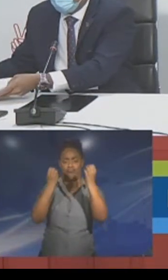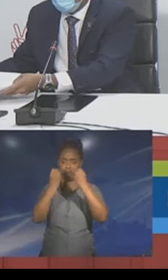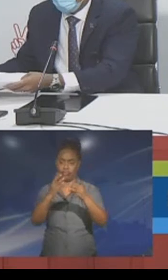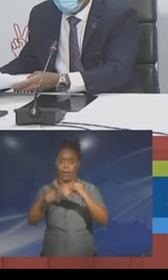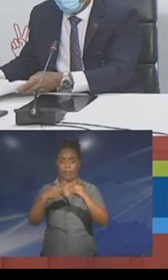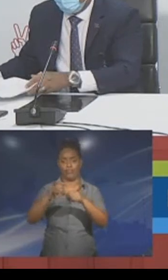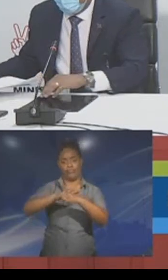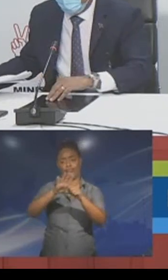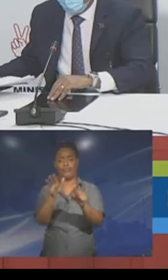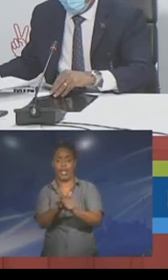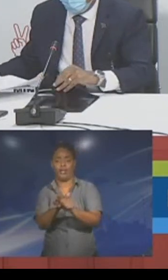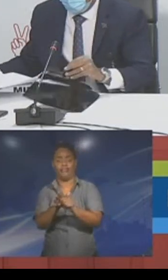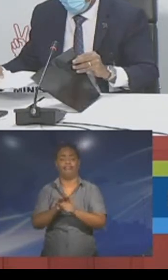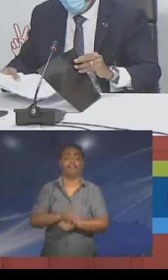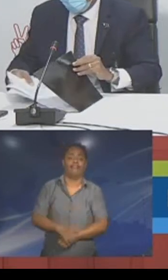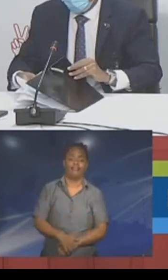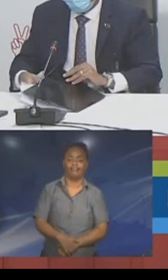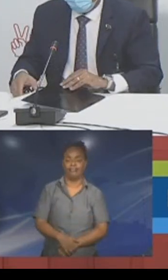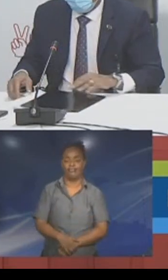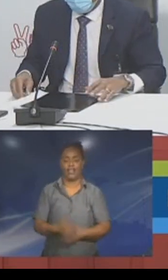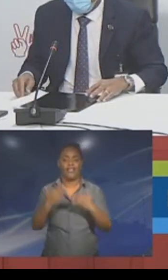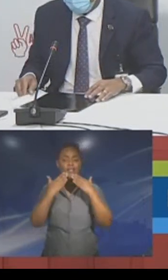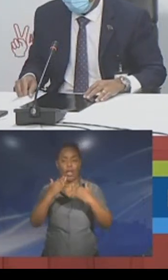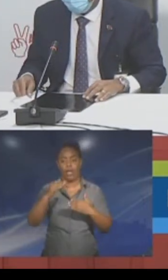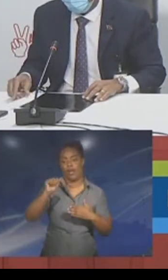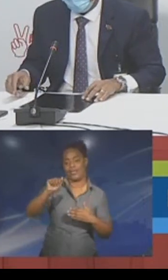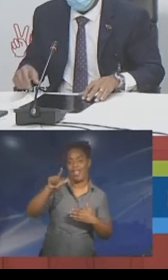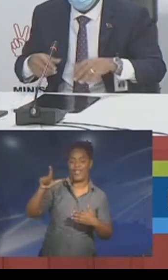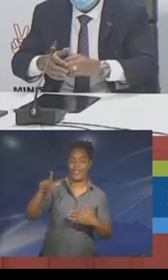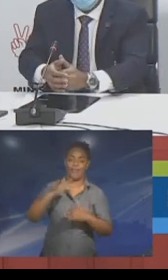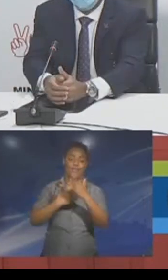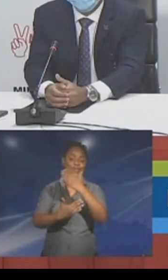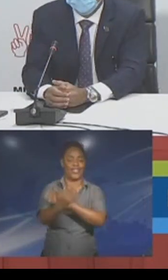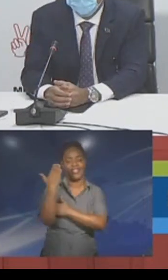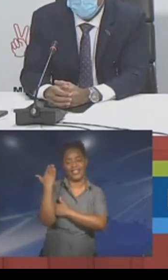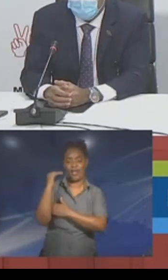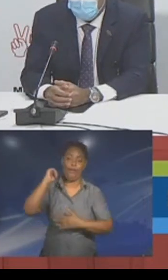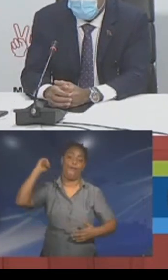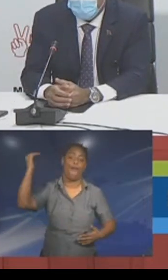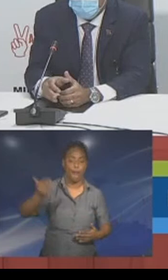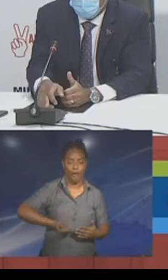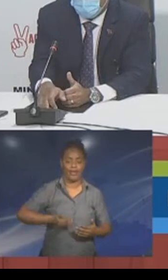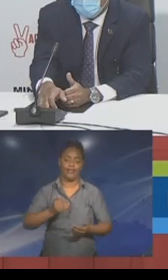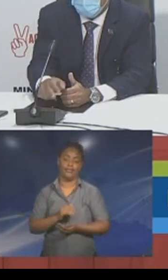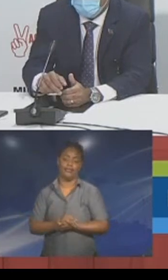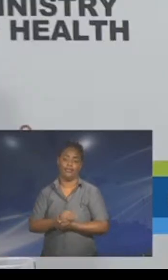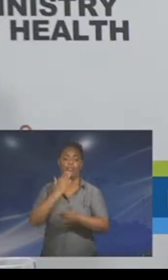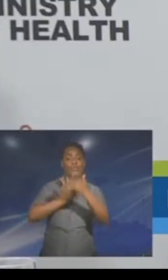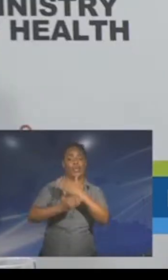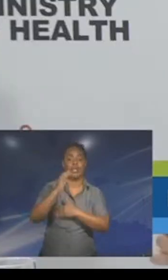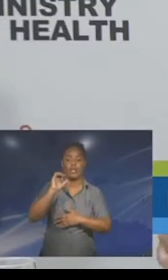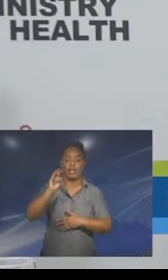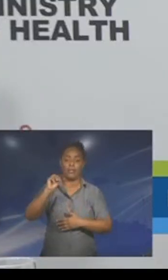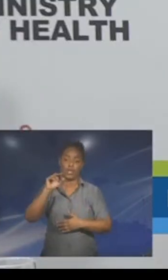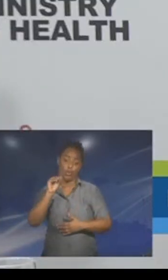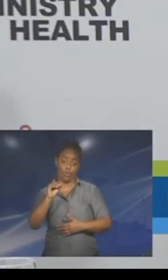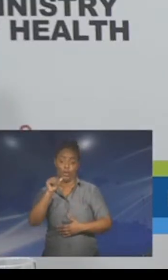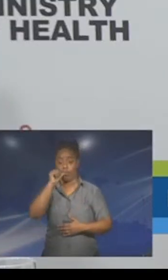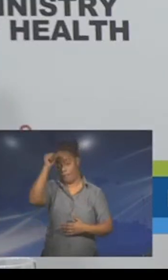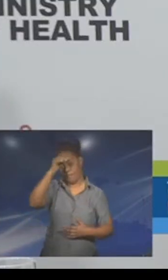matters. Thank you. Thank you very much, Al. Good morning to all. Good morning to Dr. Parashram, ladies and gentlemen of the